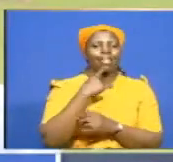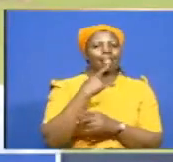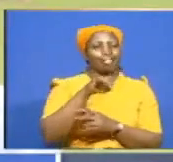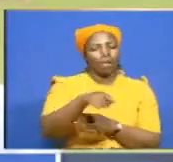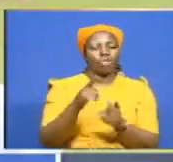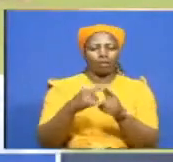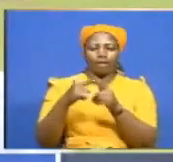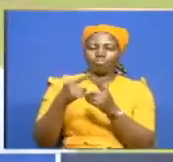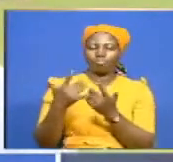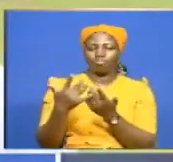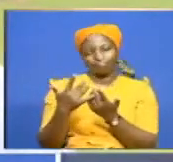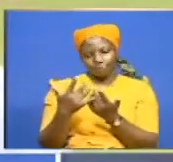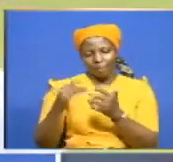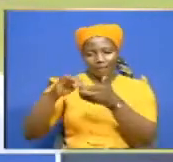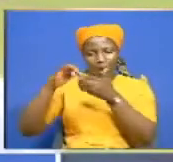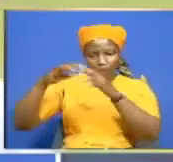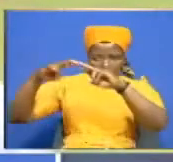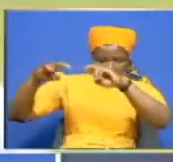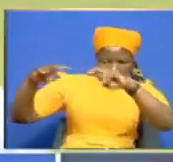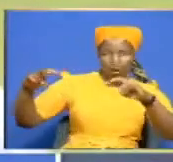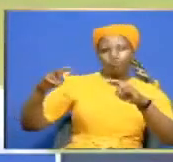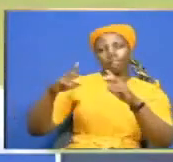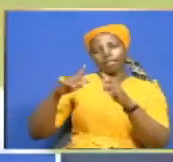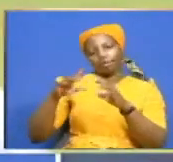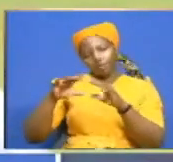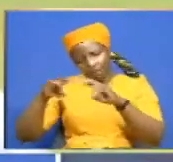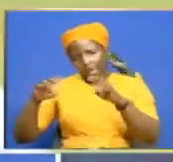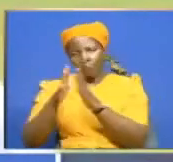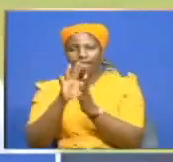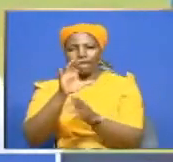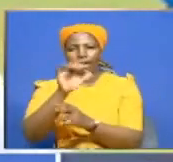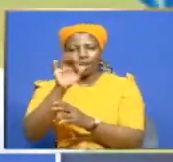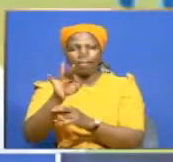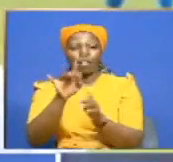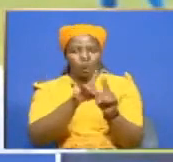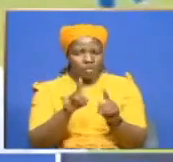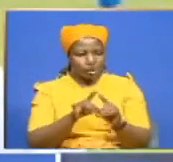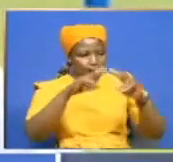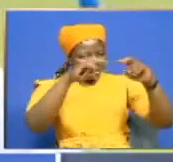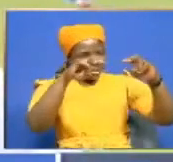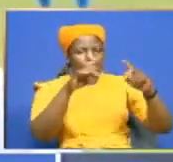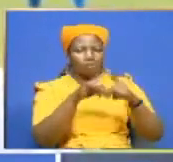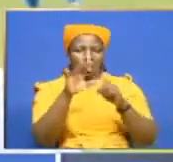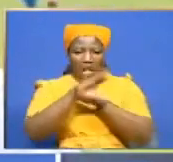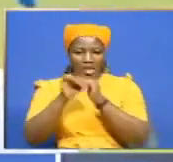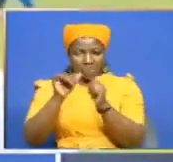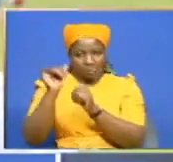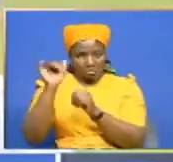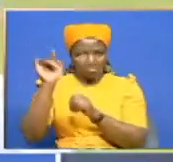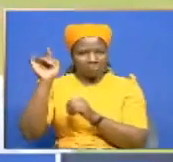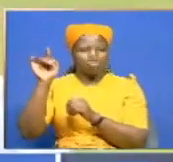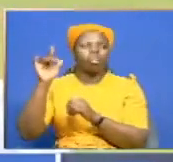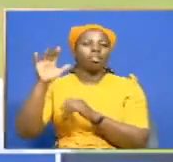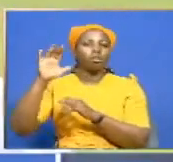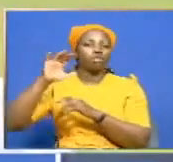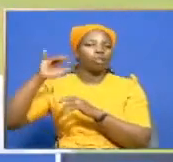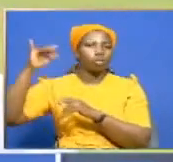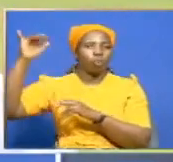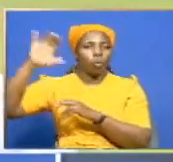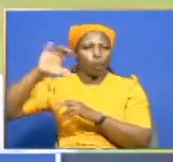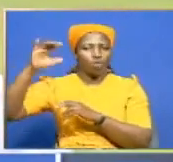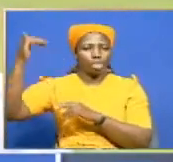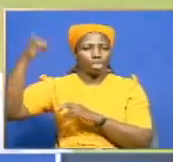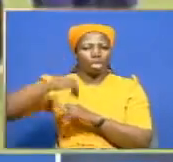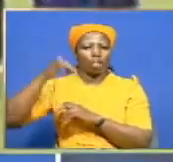background checking for you. So they check with CAF, and then they check with the country where the coach comes from, and then they check with FIFA if the coach